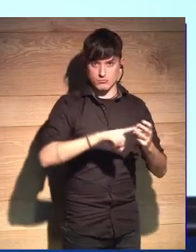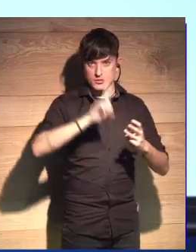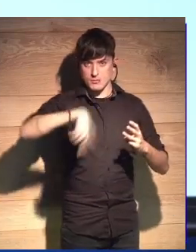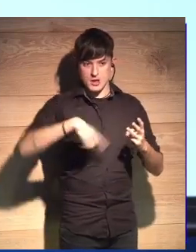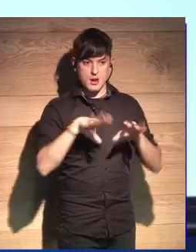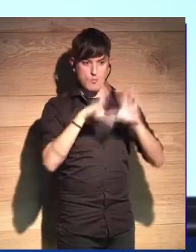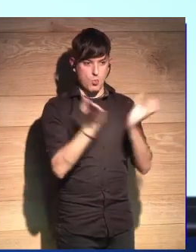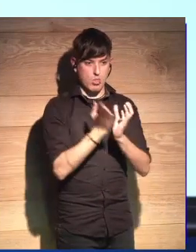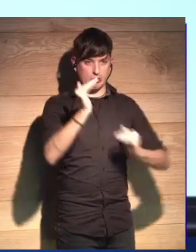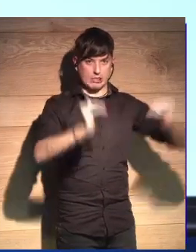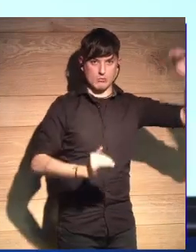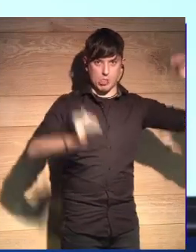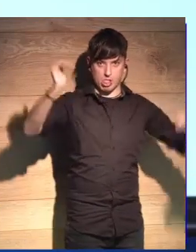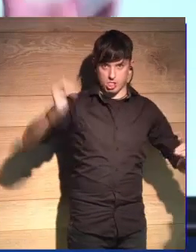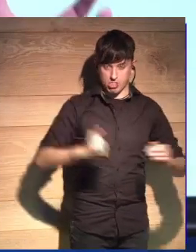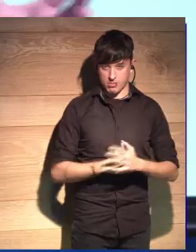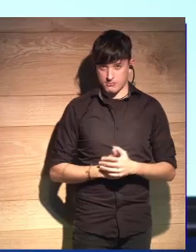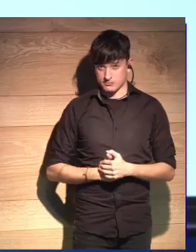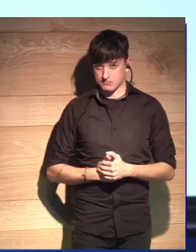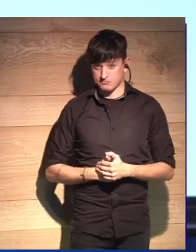in the world.